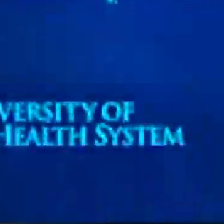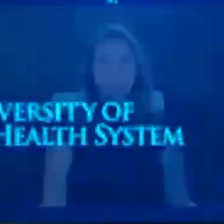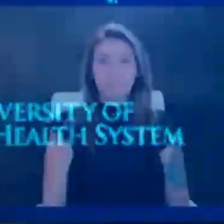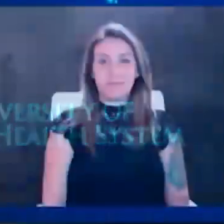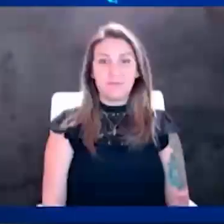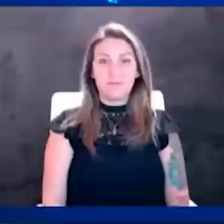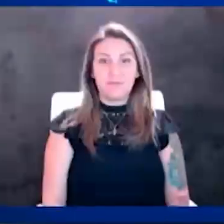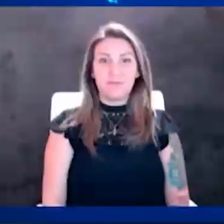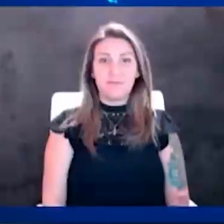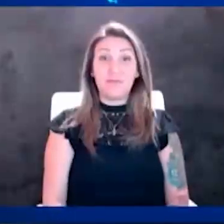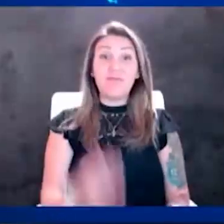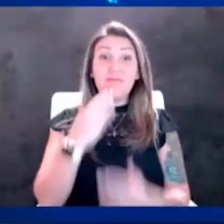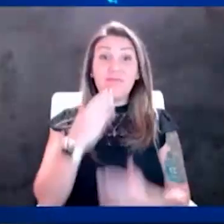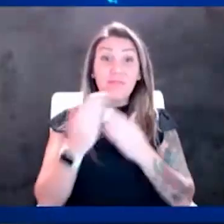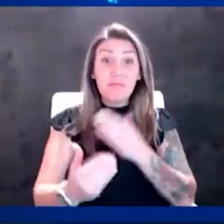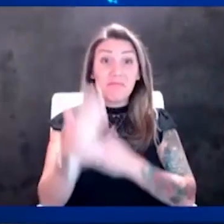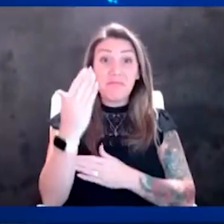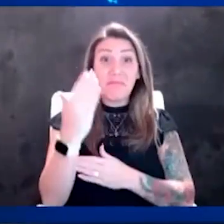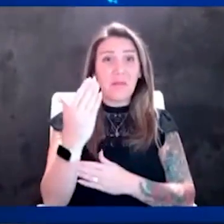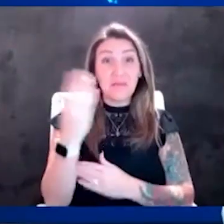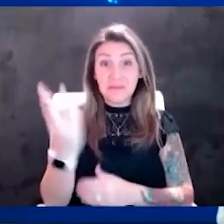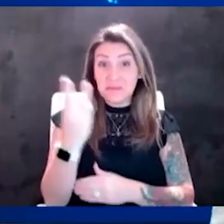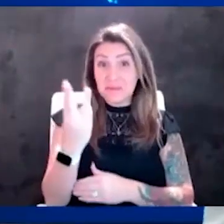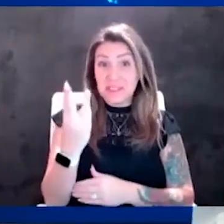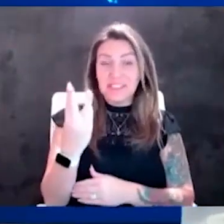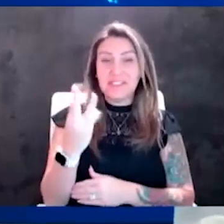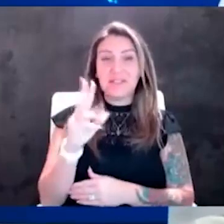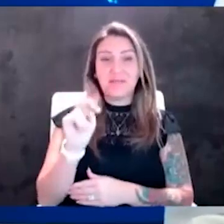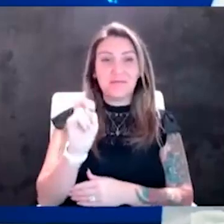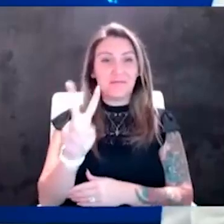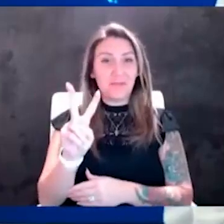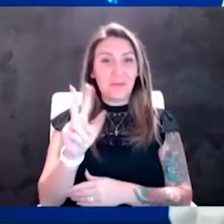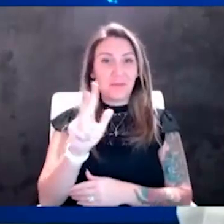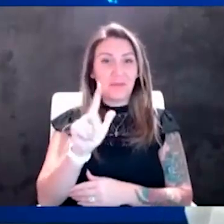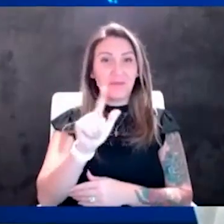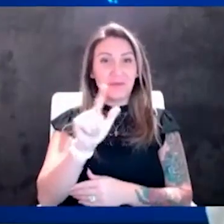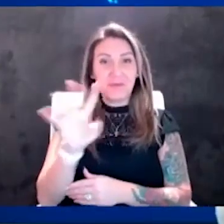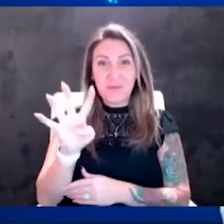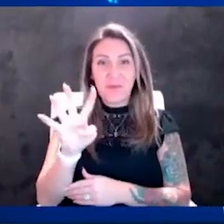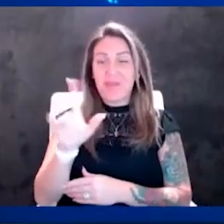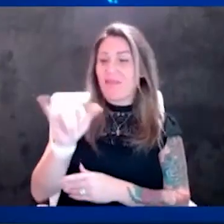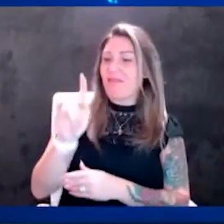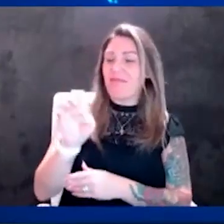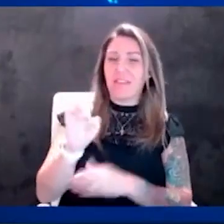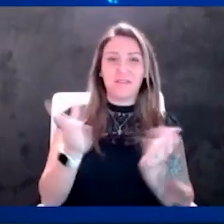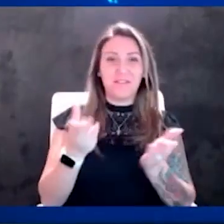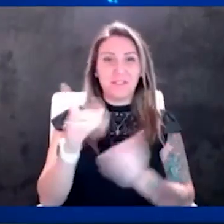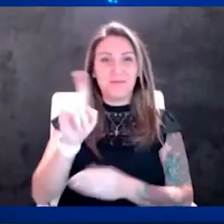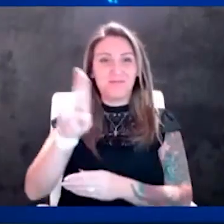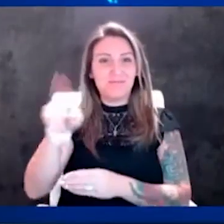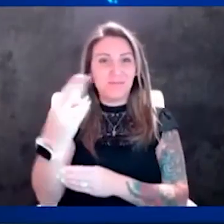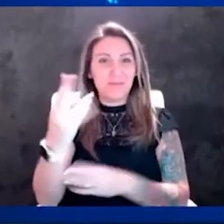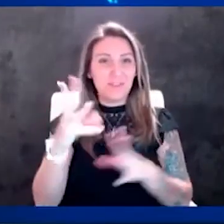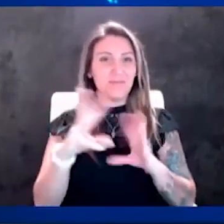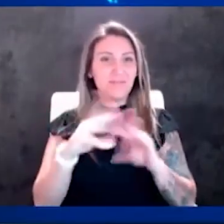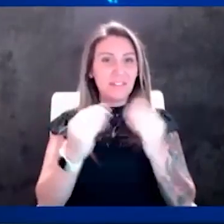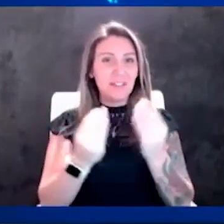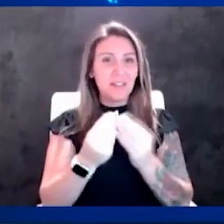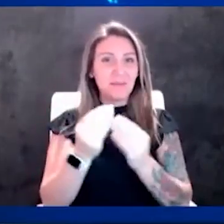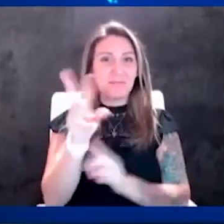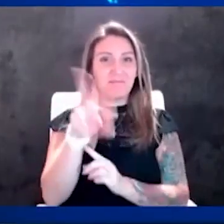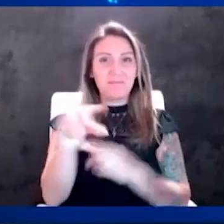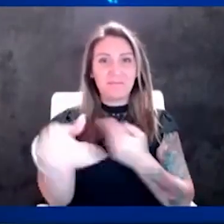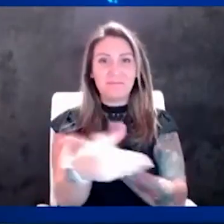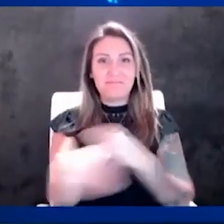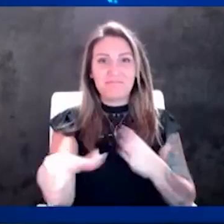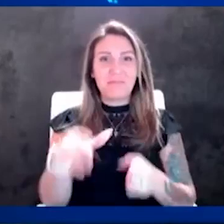Good morning. It's Wednesday, November the 24th. We're broadcasting live here in the Dahl Simons Family Studio. Welcome back to Open Mics with Dr. Stites. I'm